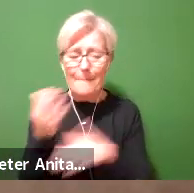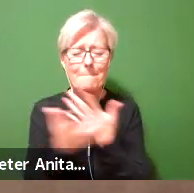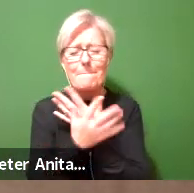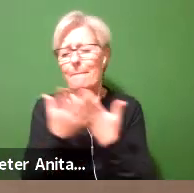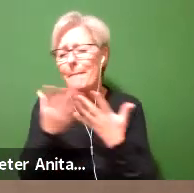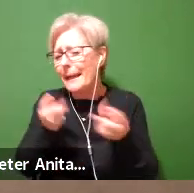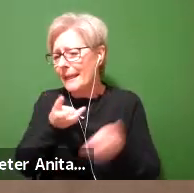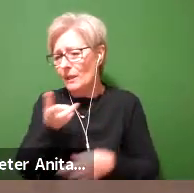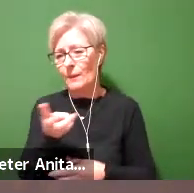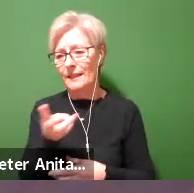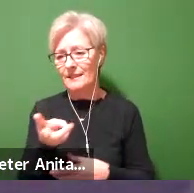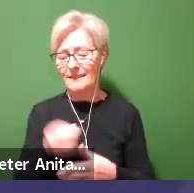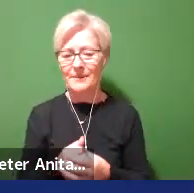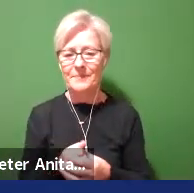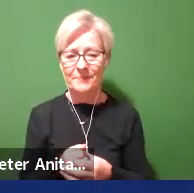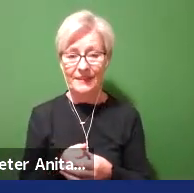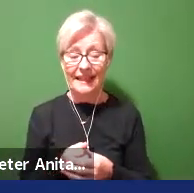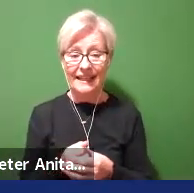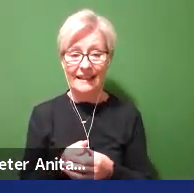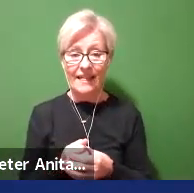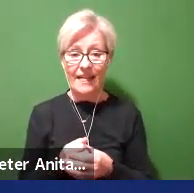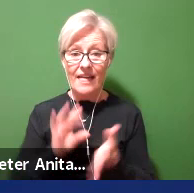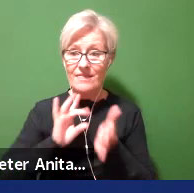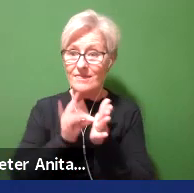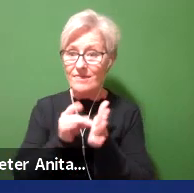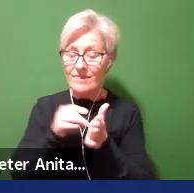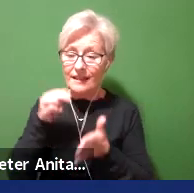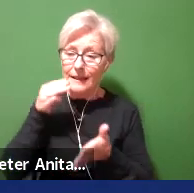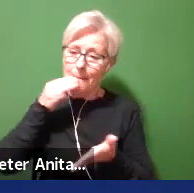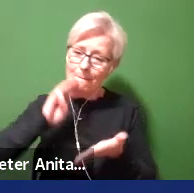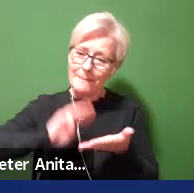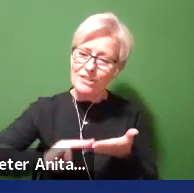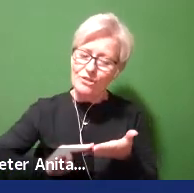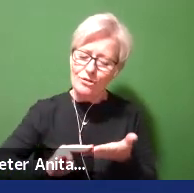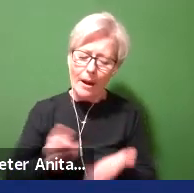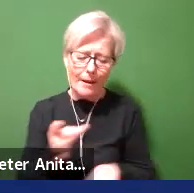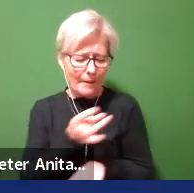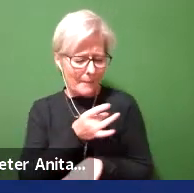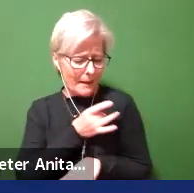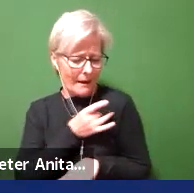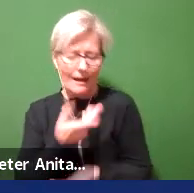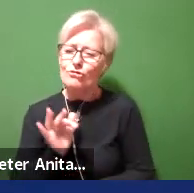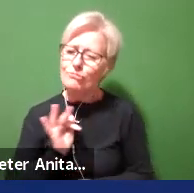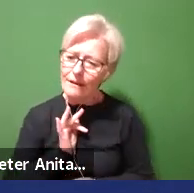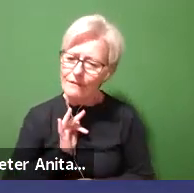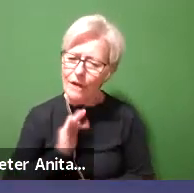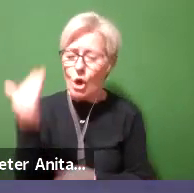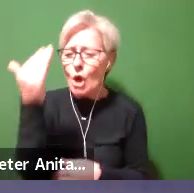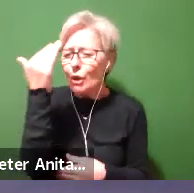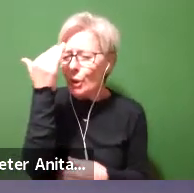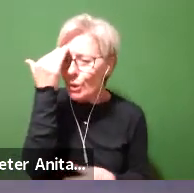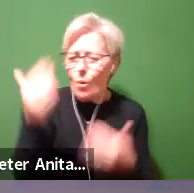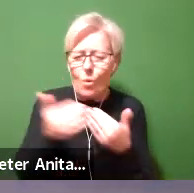shared. The key message is to be kind to yourself, to know what's right for you, and to enjoy